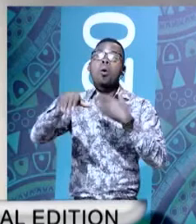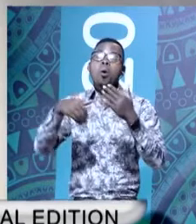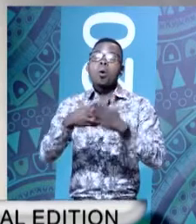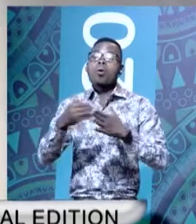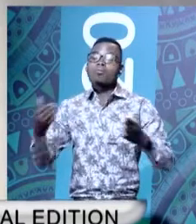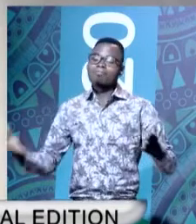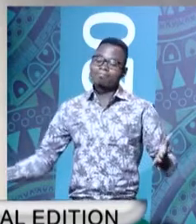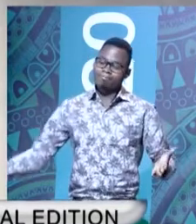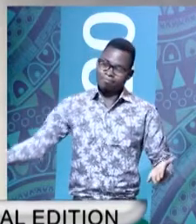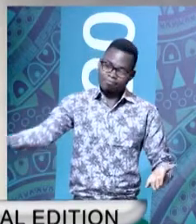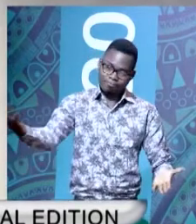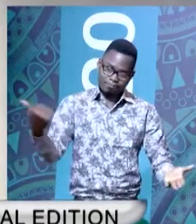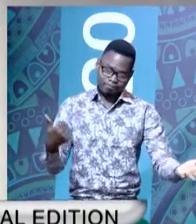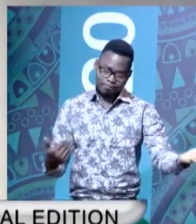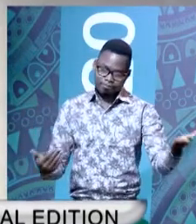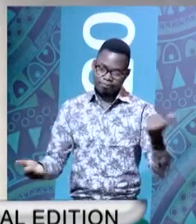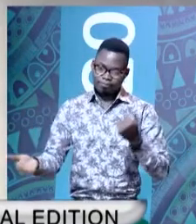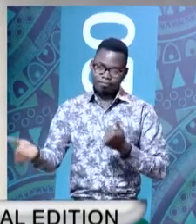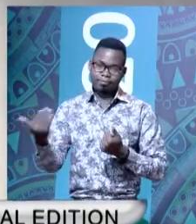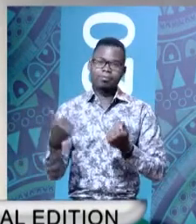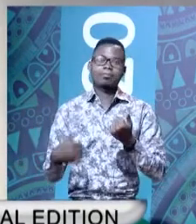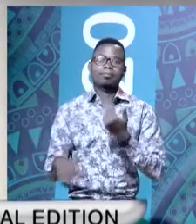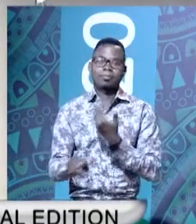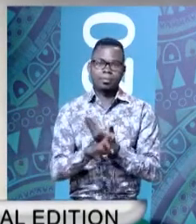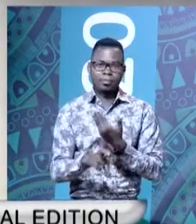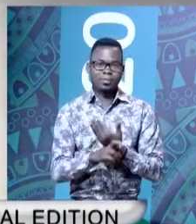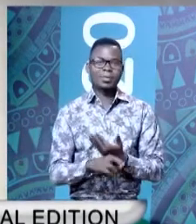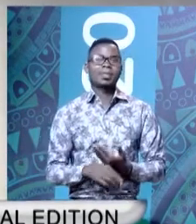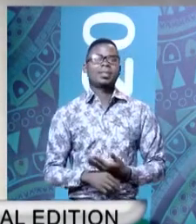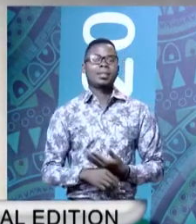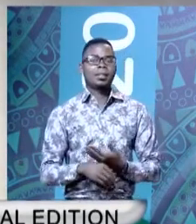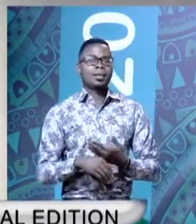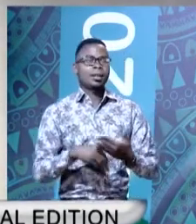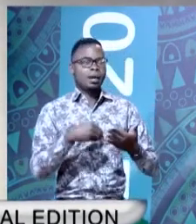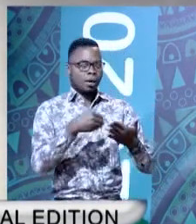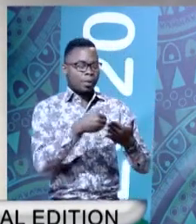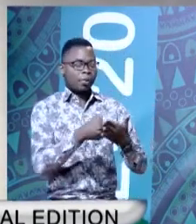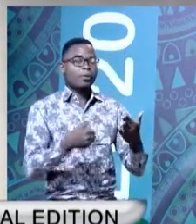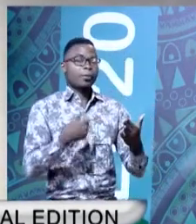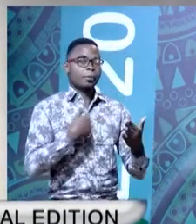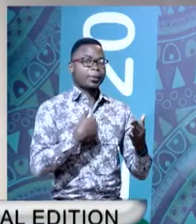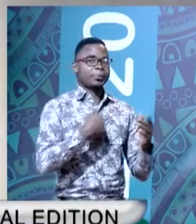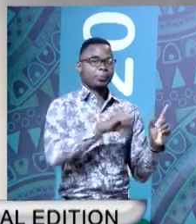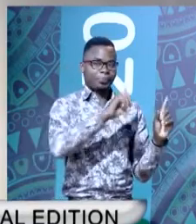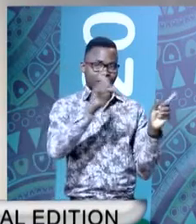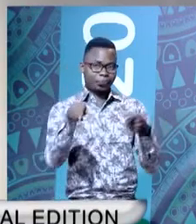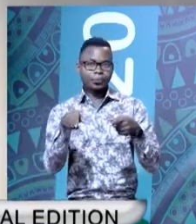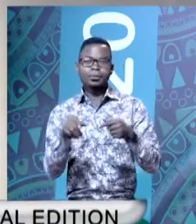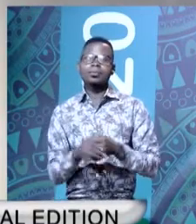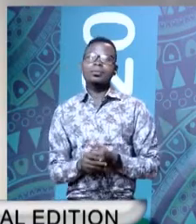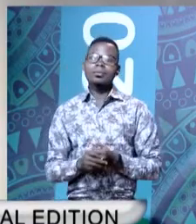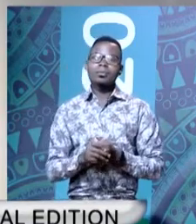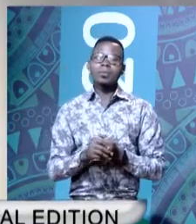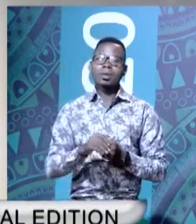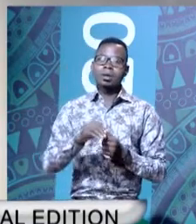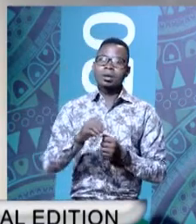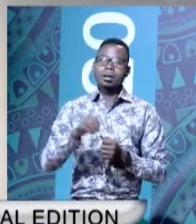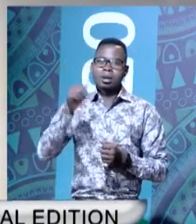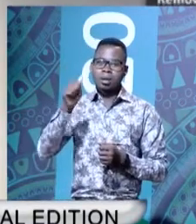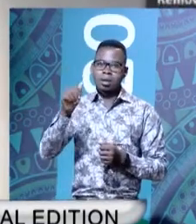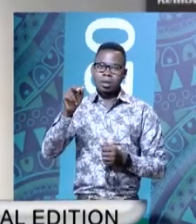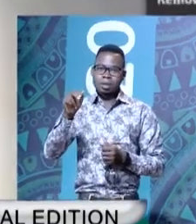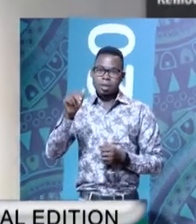the State House. Okay, High Commissioner, I'll come back to you a bit, but let me go back to the Ambassador of Egypt to